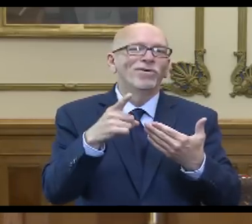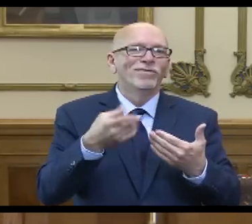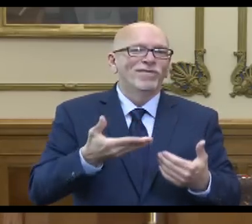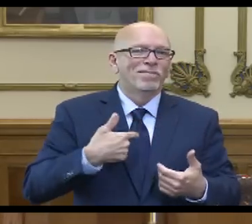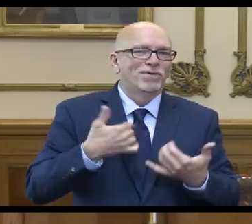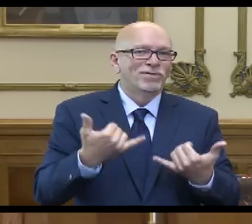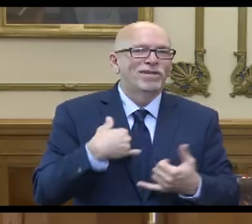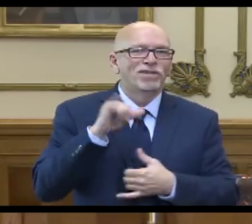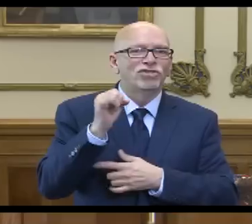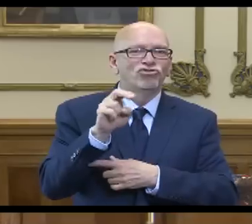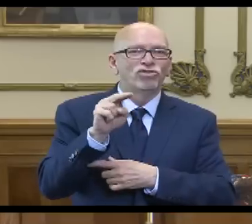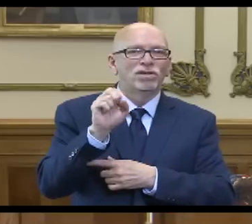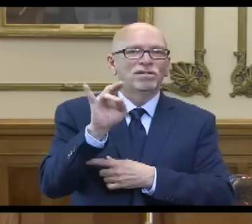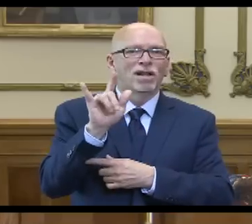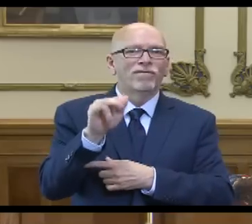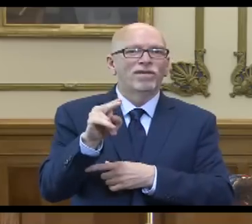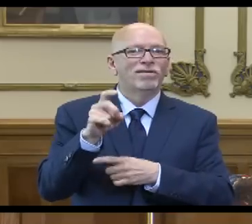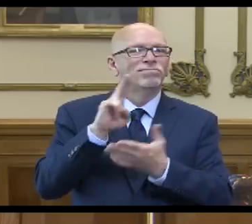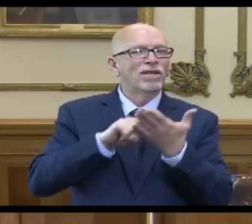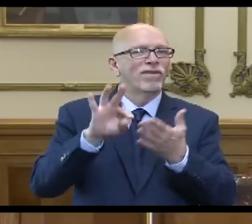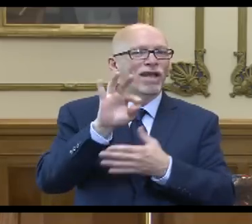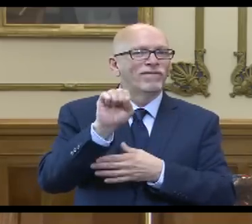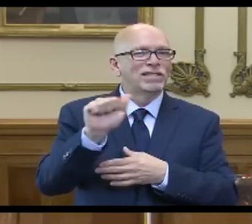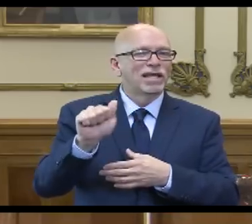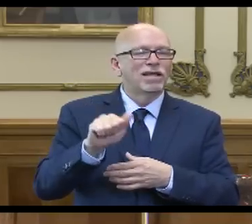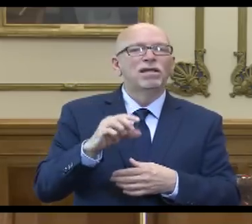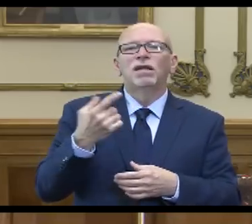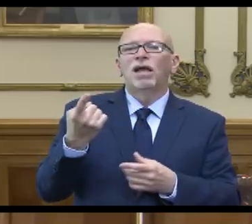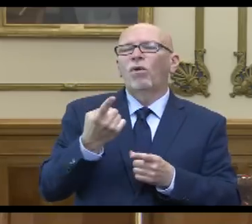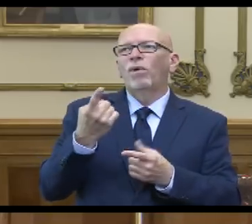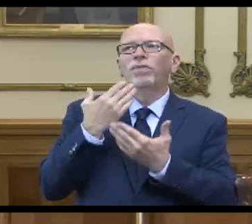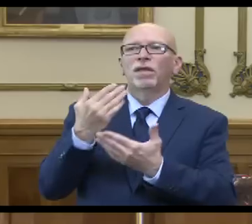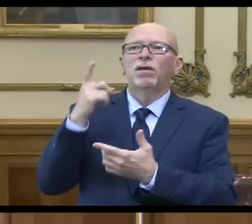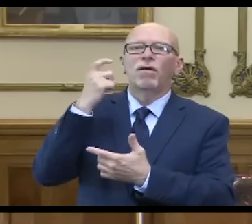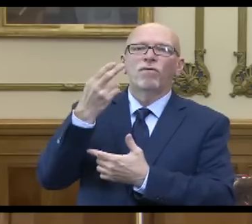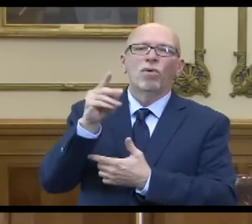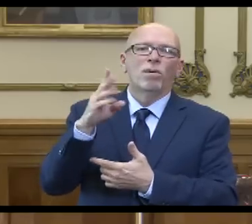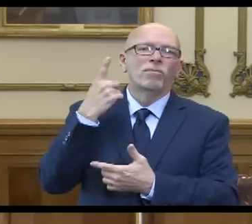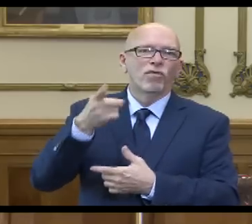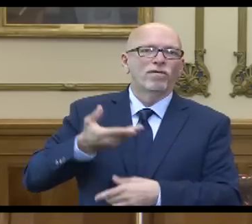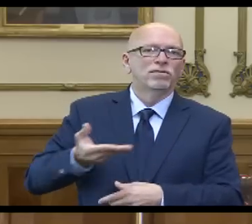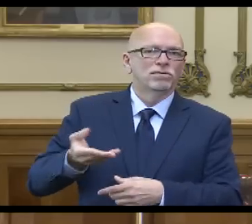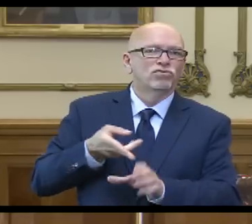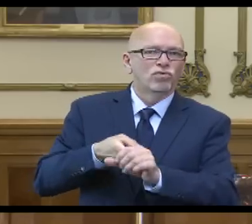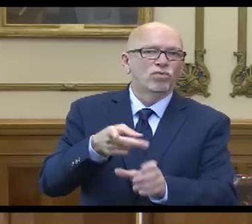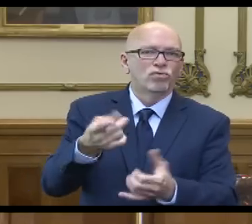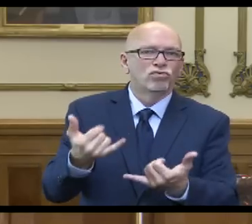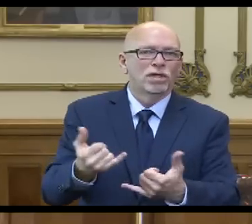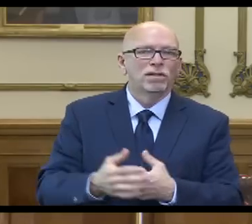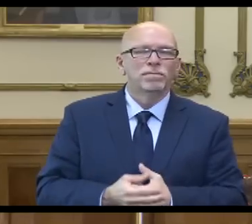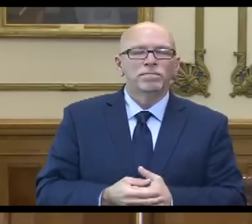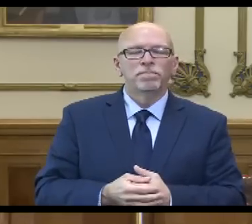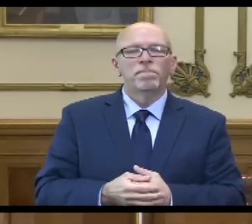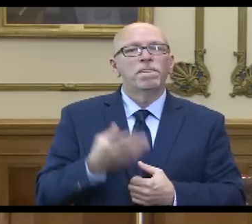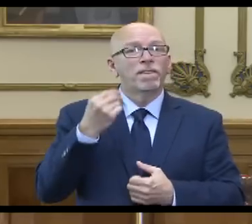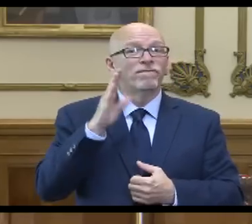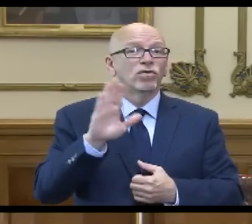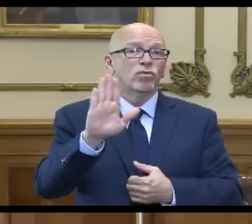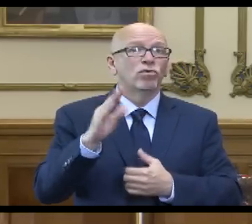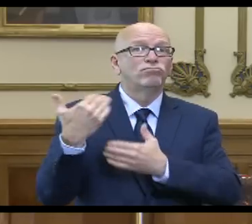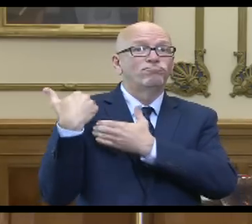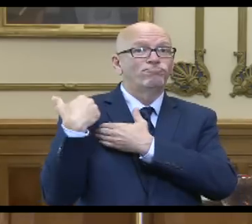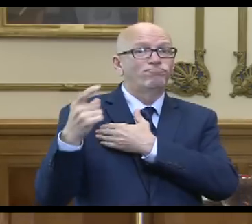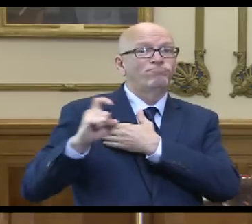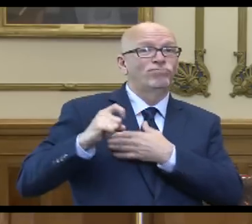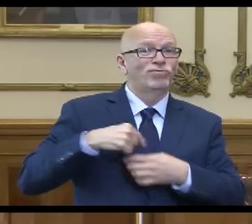today. Jen Sullivan, Secretary at FSSA, and as always, thank you, Governor Holcomb, for the invitation to join you today and for your charge